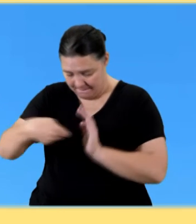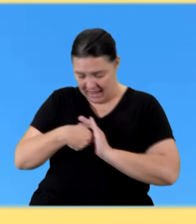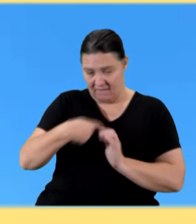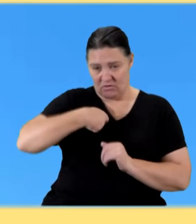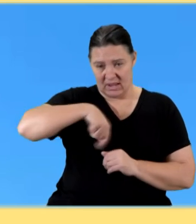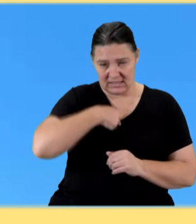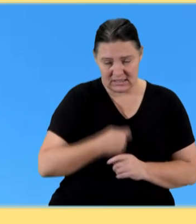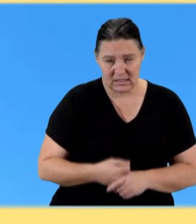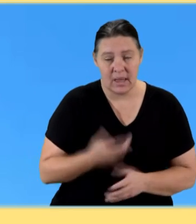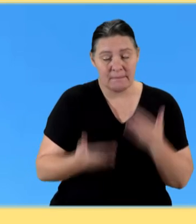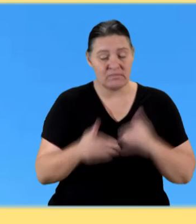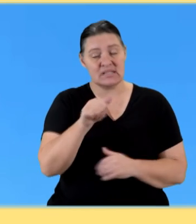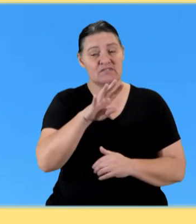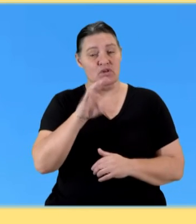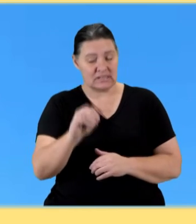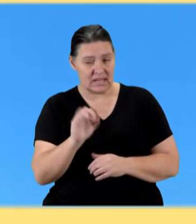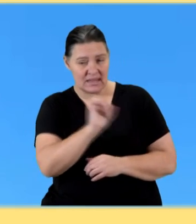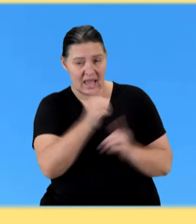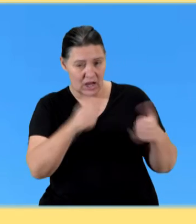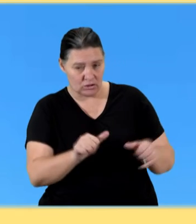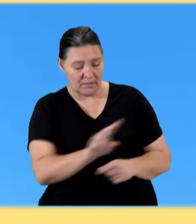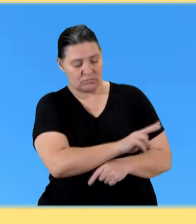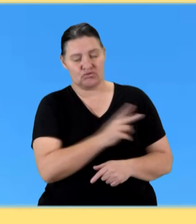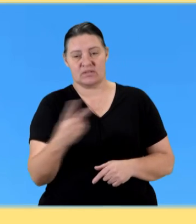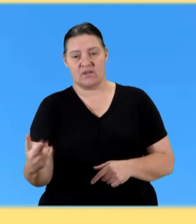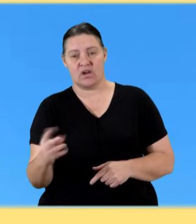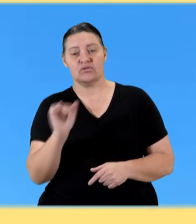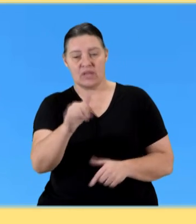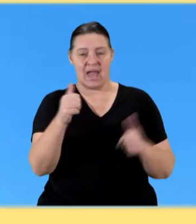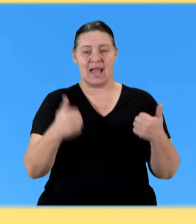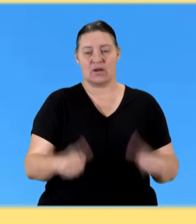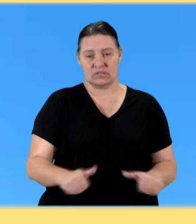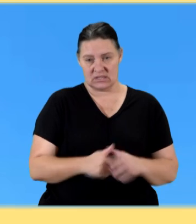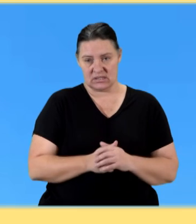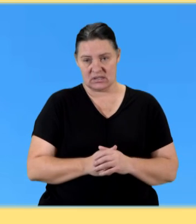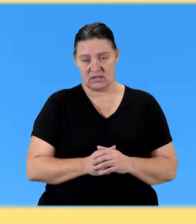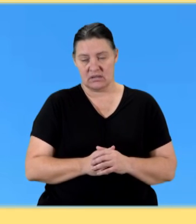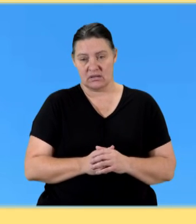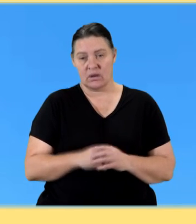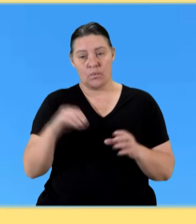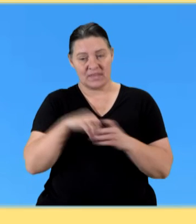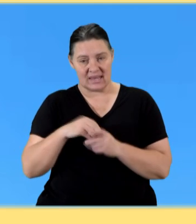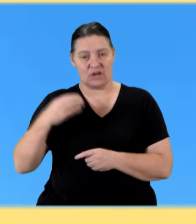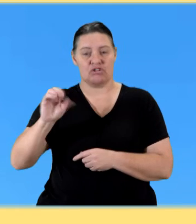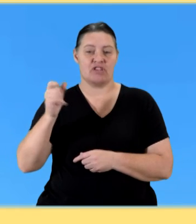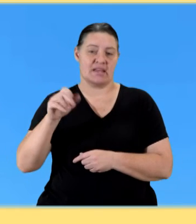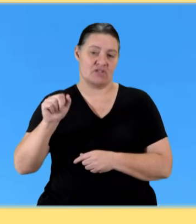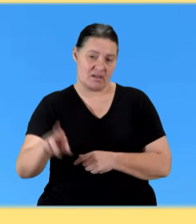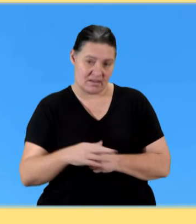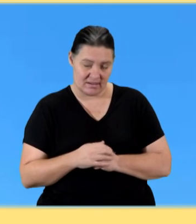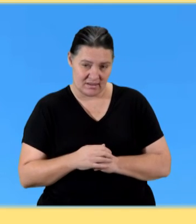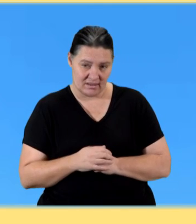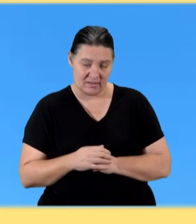of 640 on their account in the debtors ledger is to be transferred to their account in the creditors